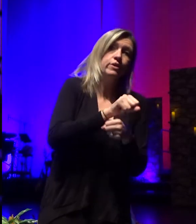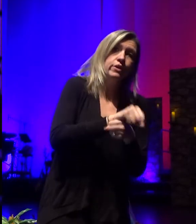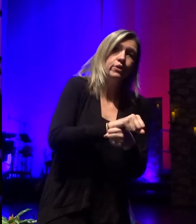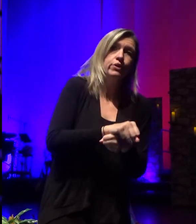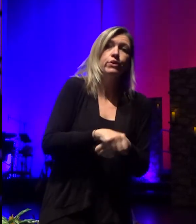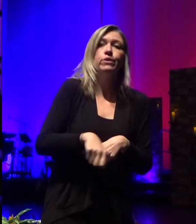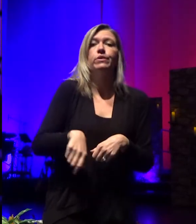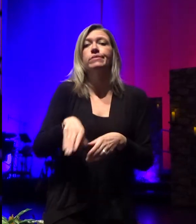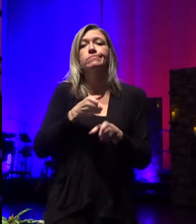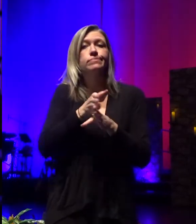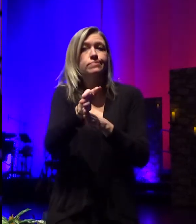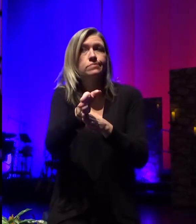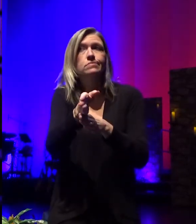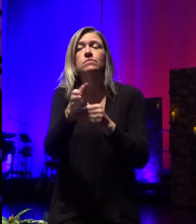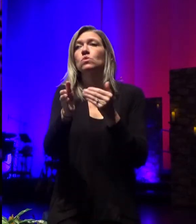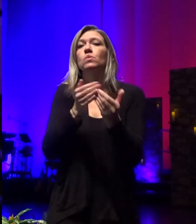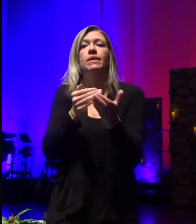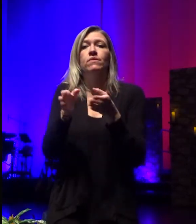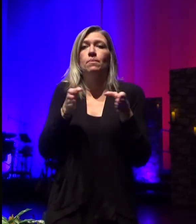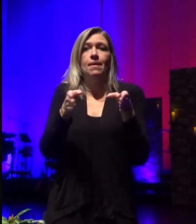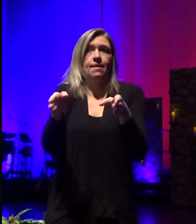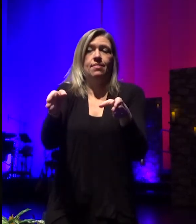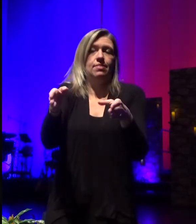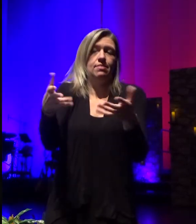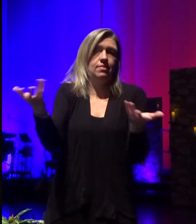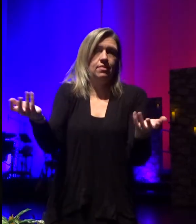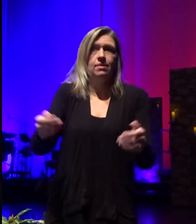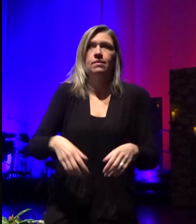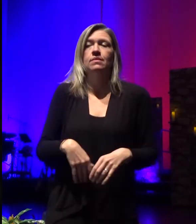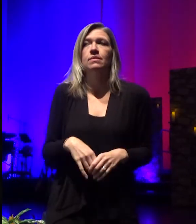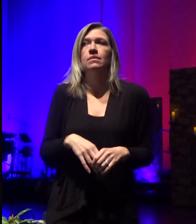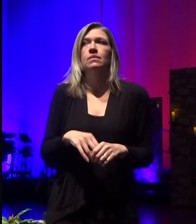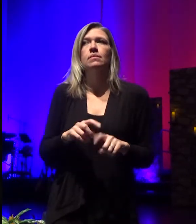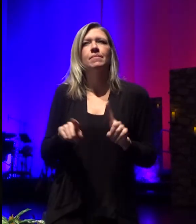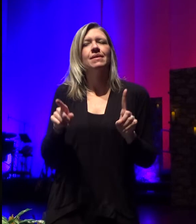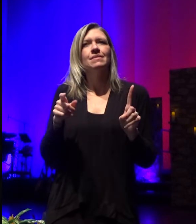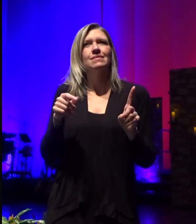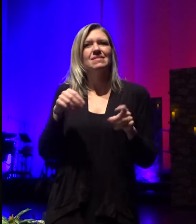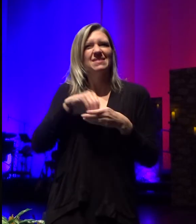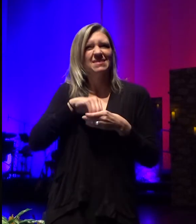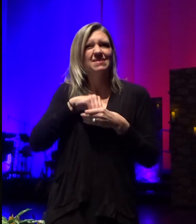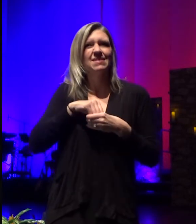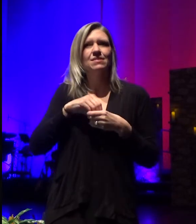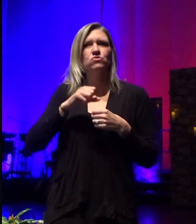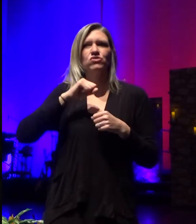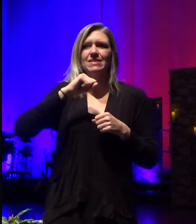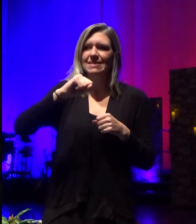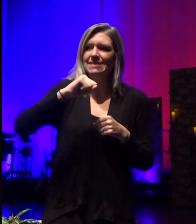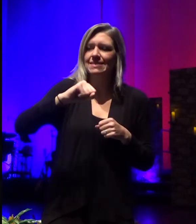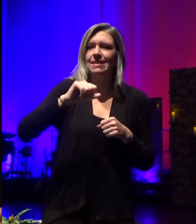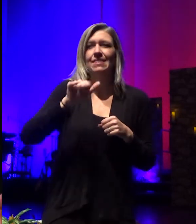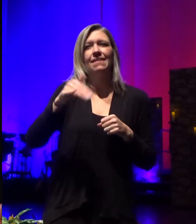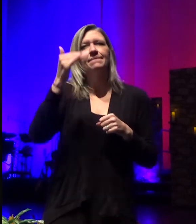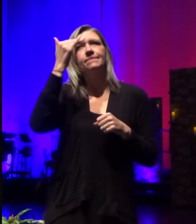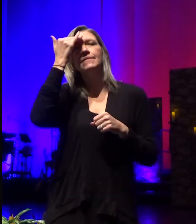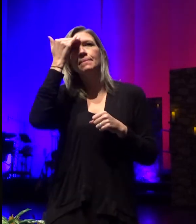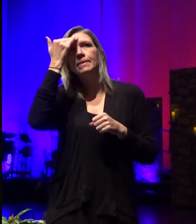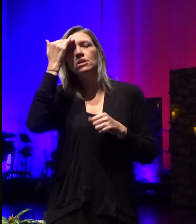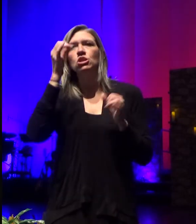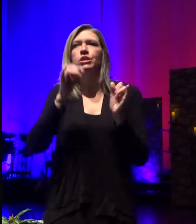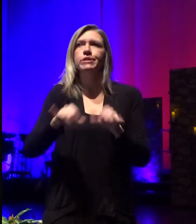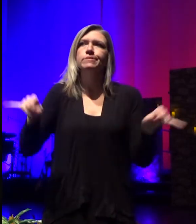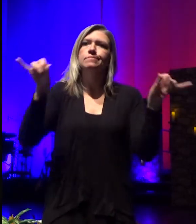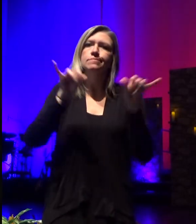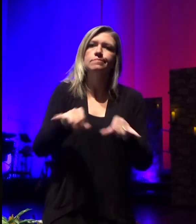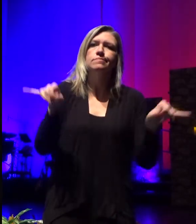or whatever the path might be. And yet there's the resisting. It's familiar. Maybe they've even been